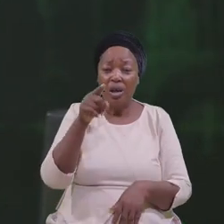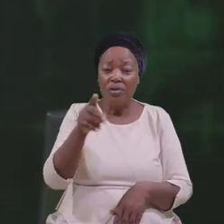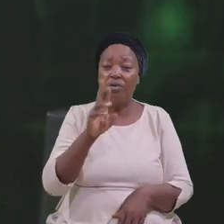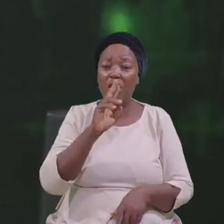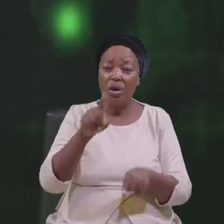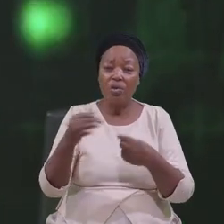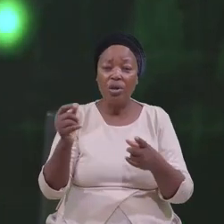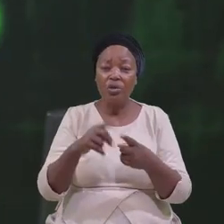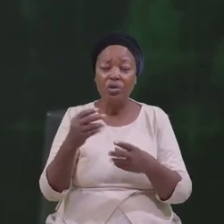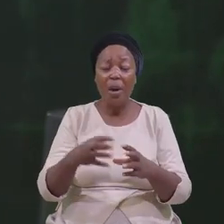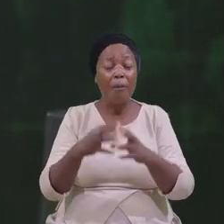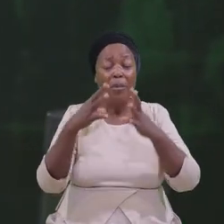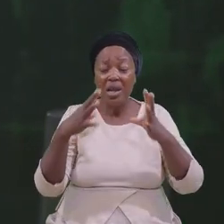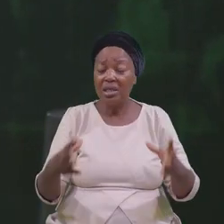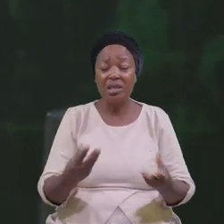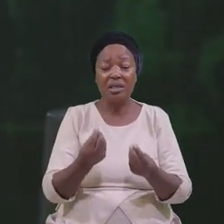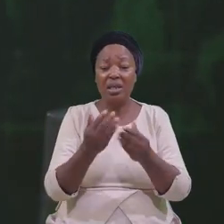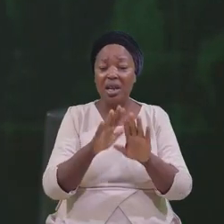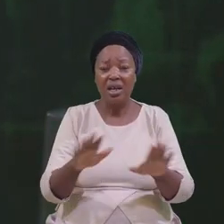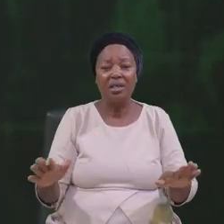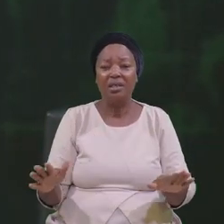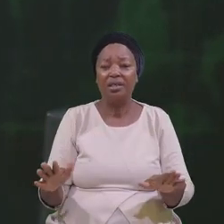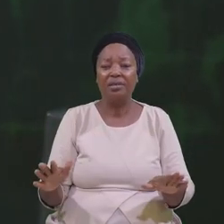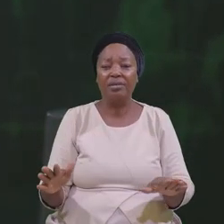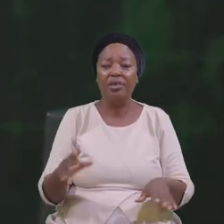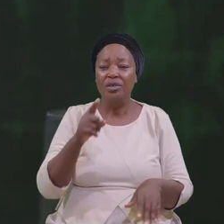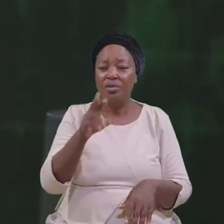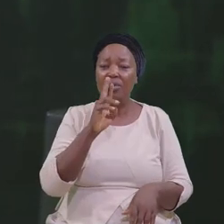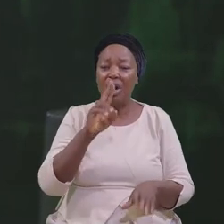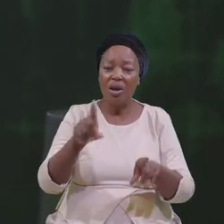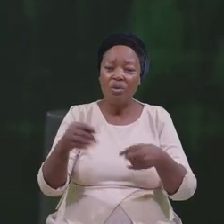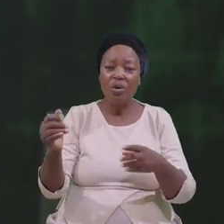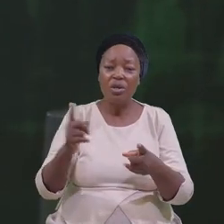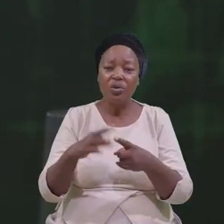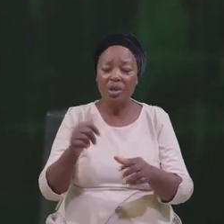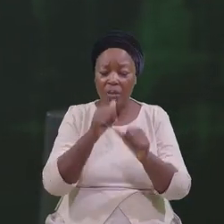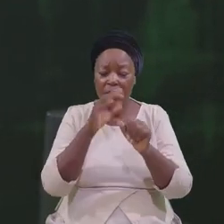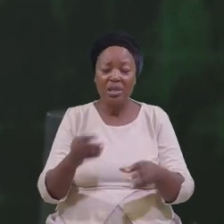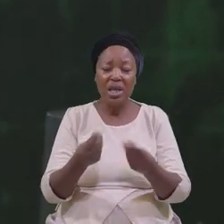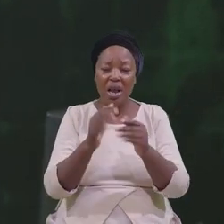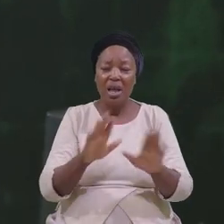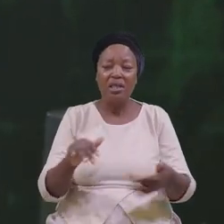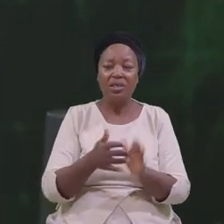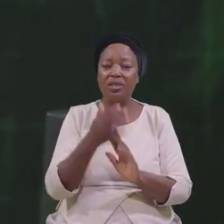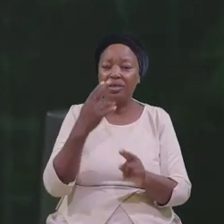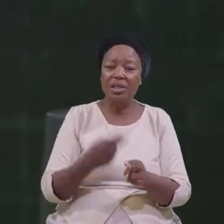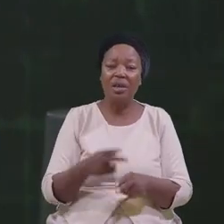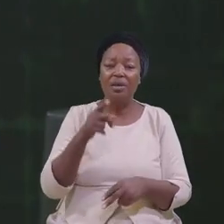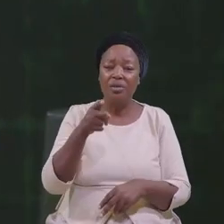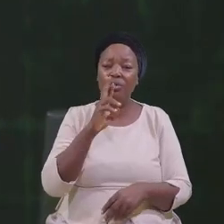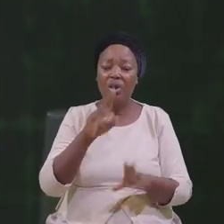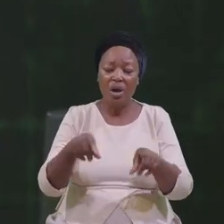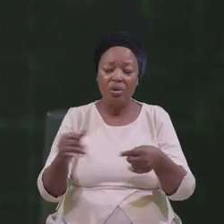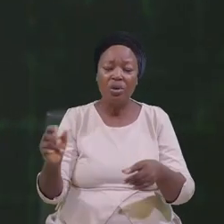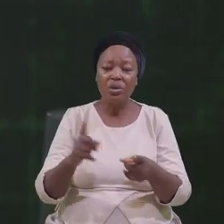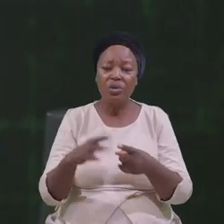to the plenteous land. You're going to the pleasant land. You're going to